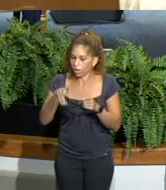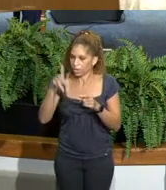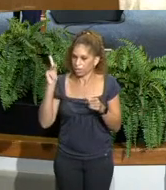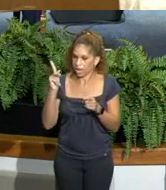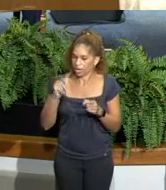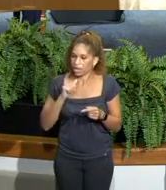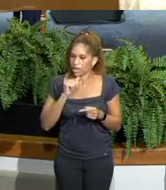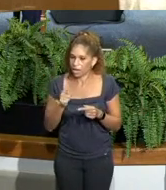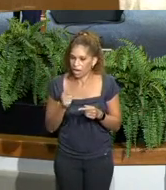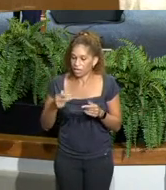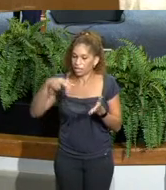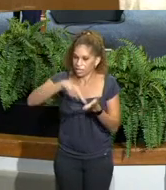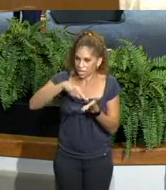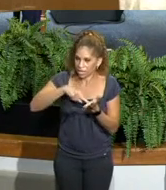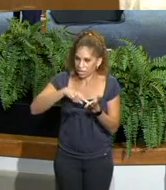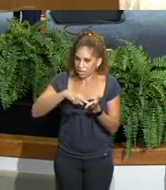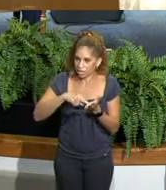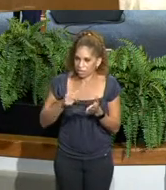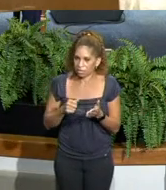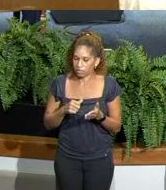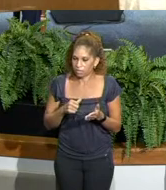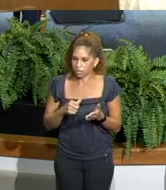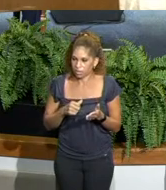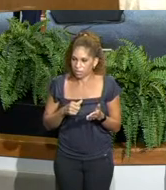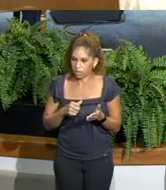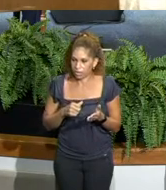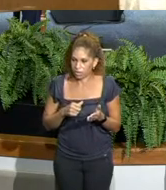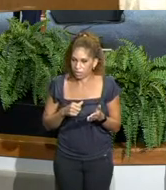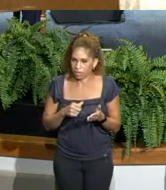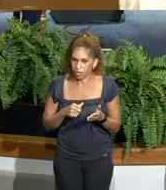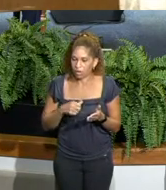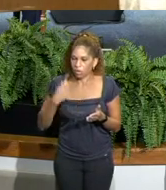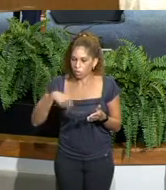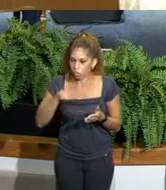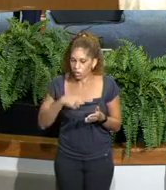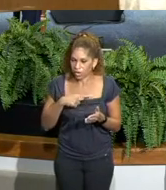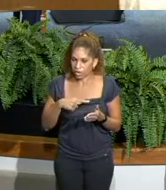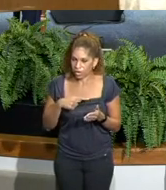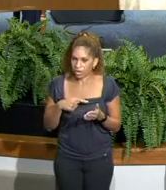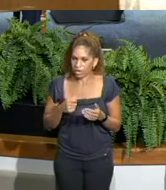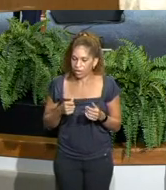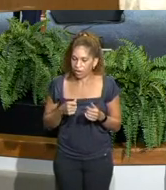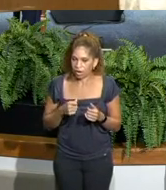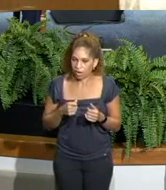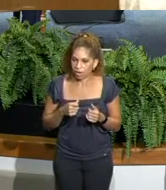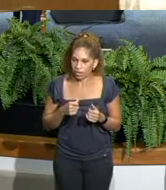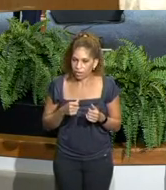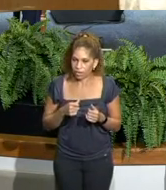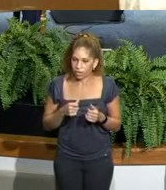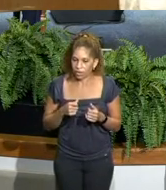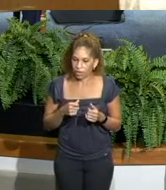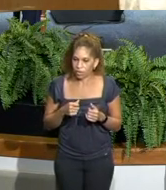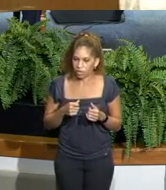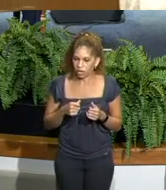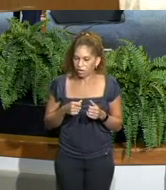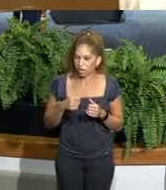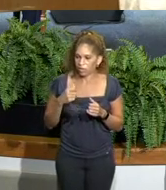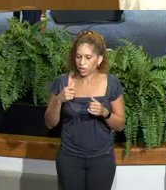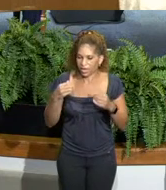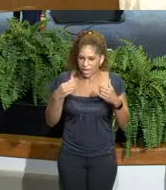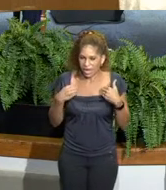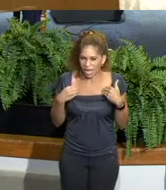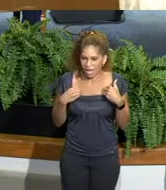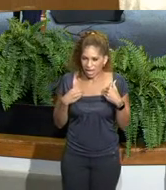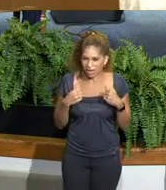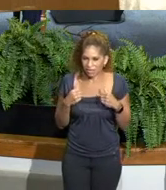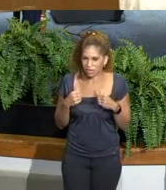not standing still. We are facing a committed form of regression and meanness and